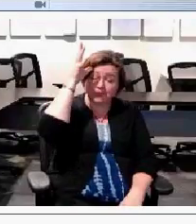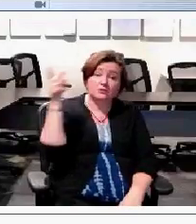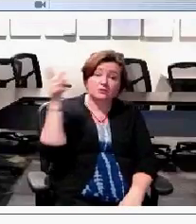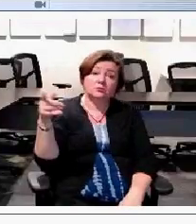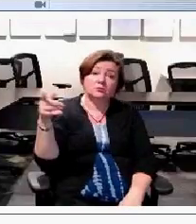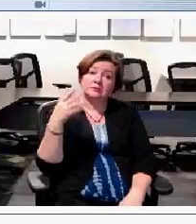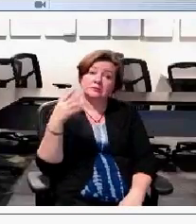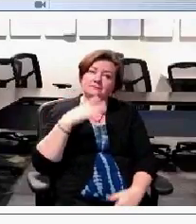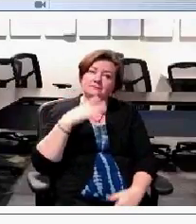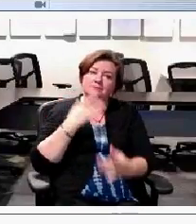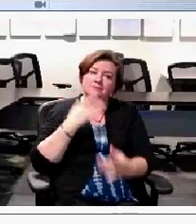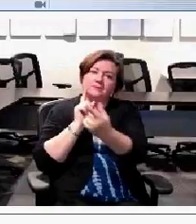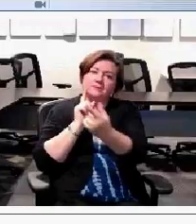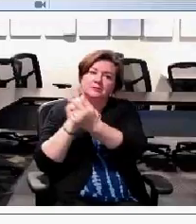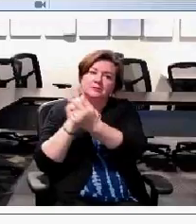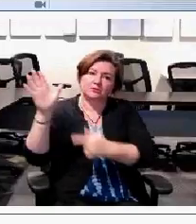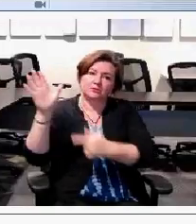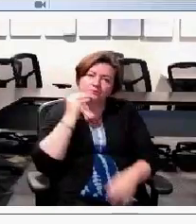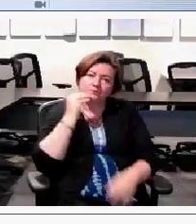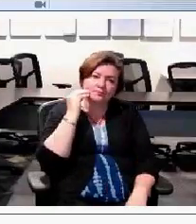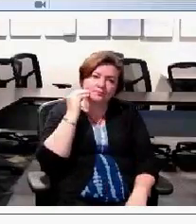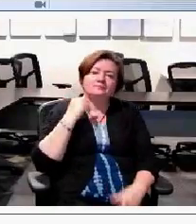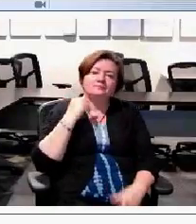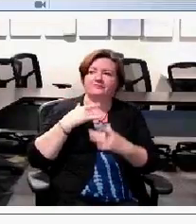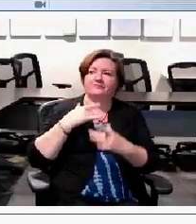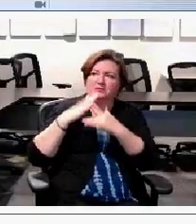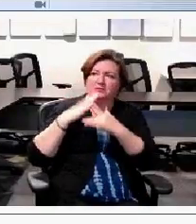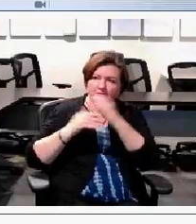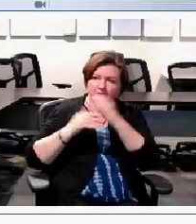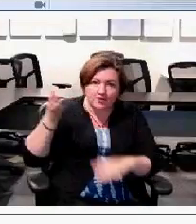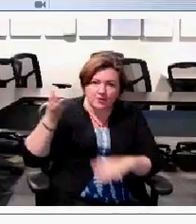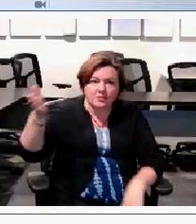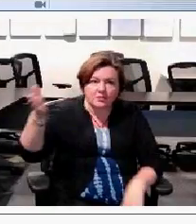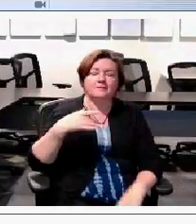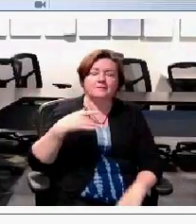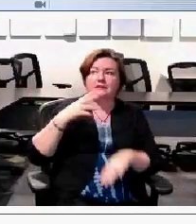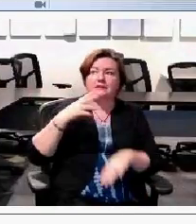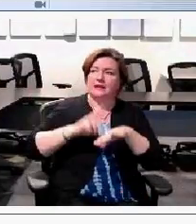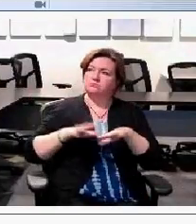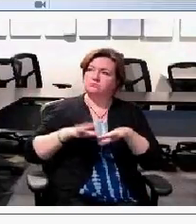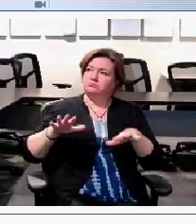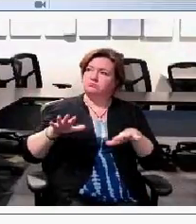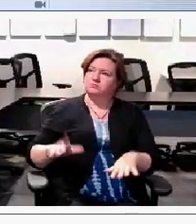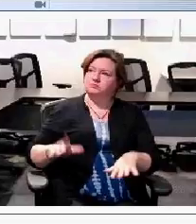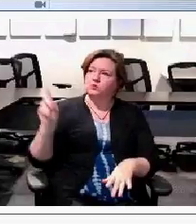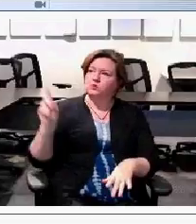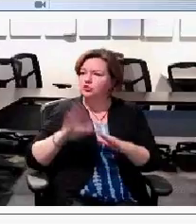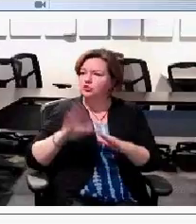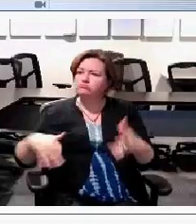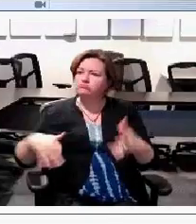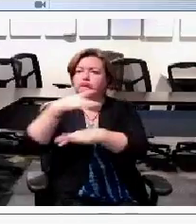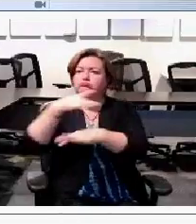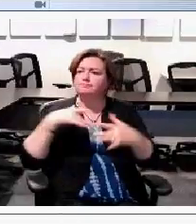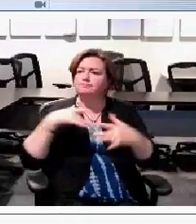in their home. They have a comfort there. It's the natural environment the child is learning in, and